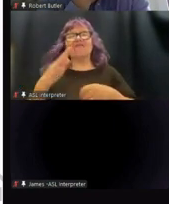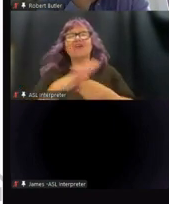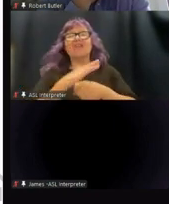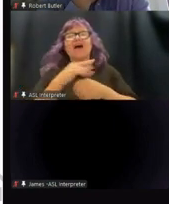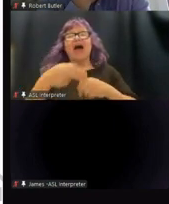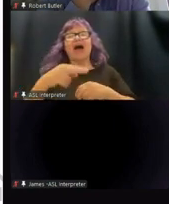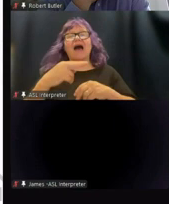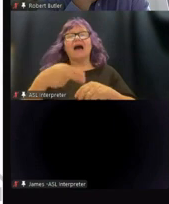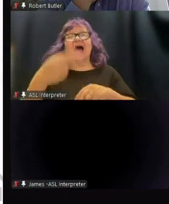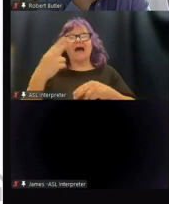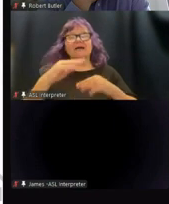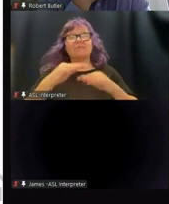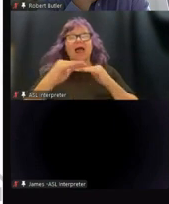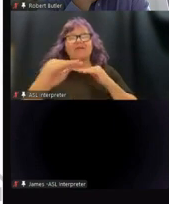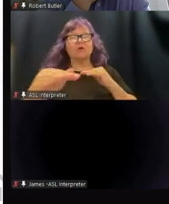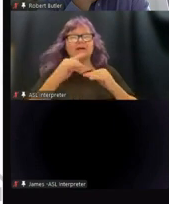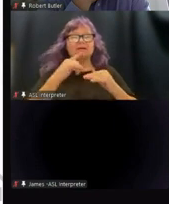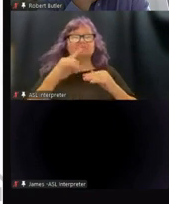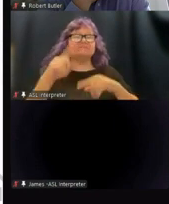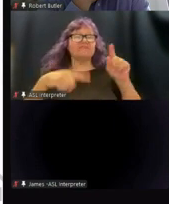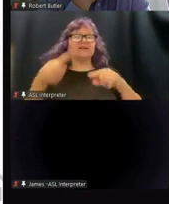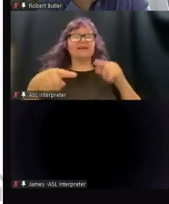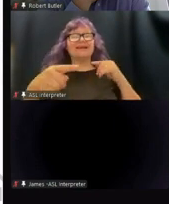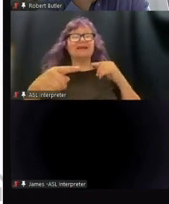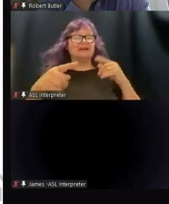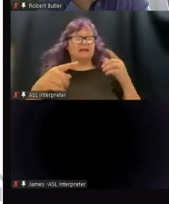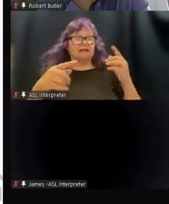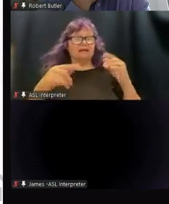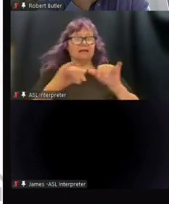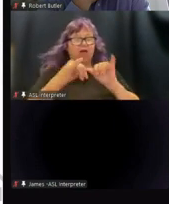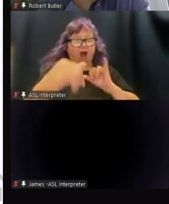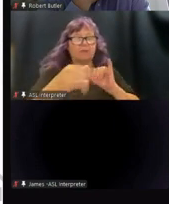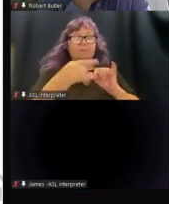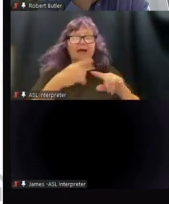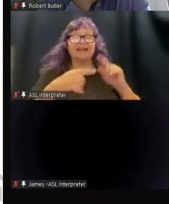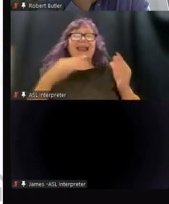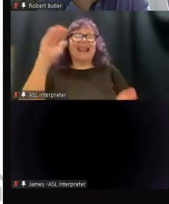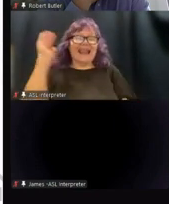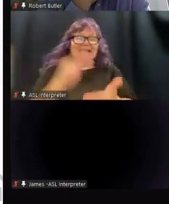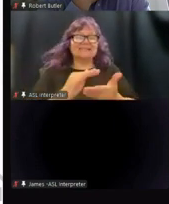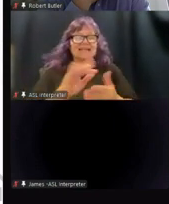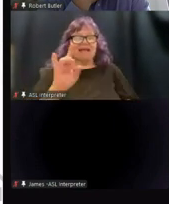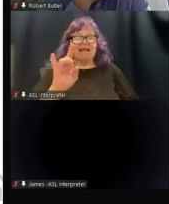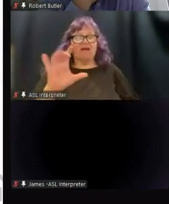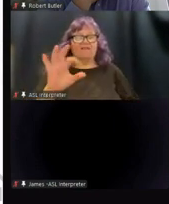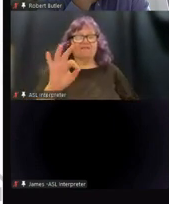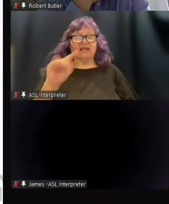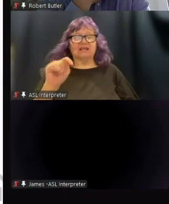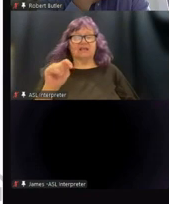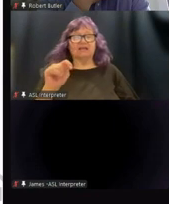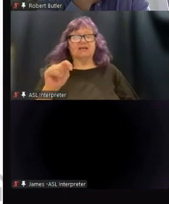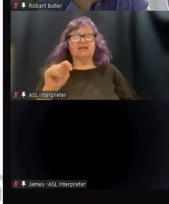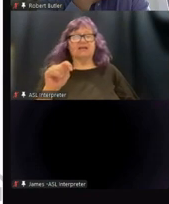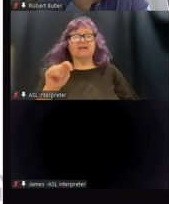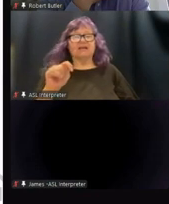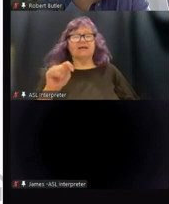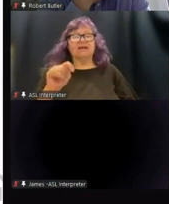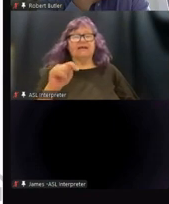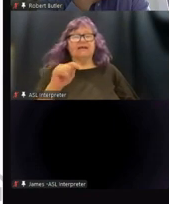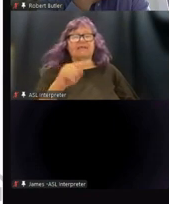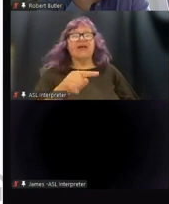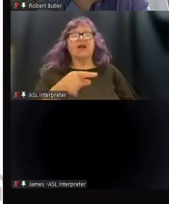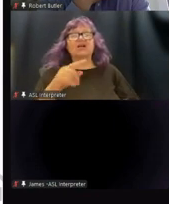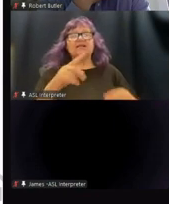length, but generally they are significantly less than 800 feet long. They are designed to provide